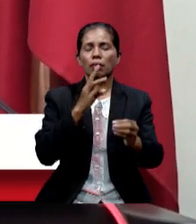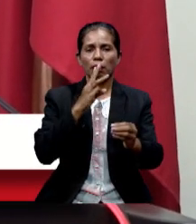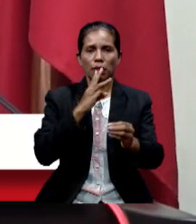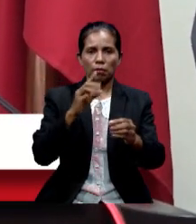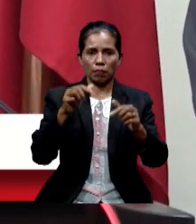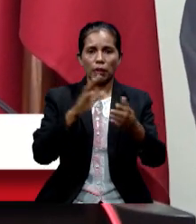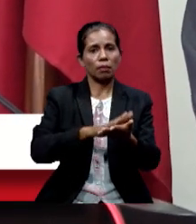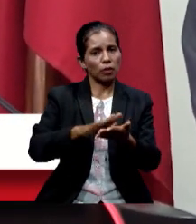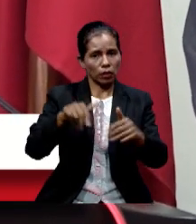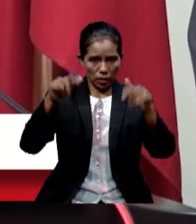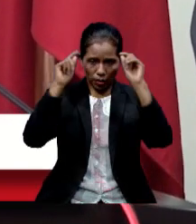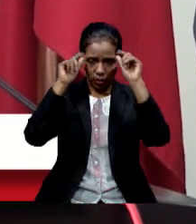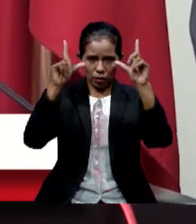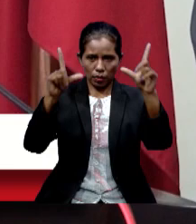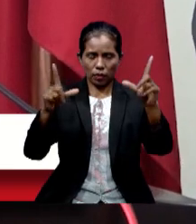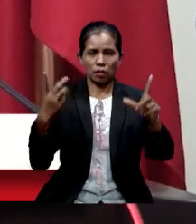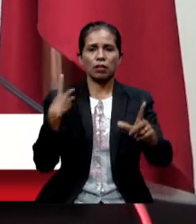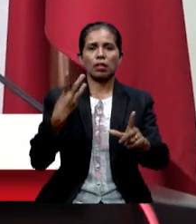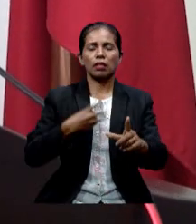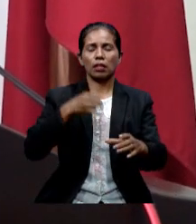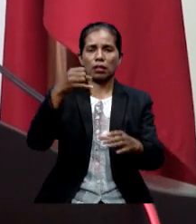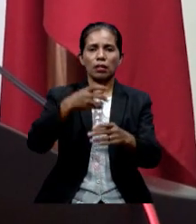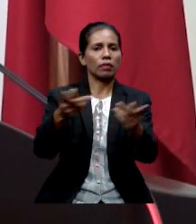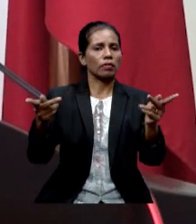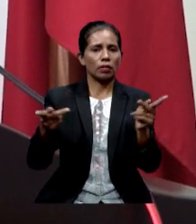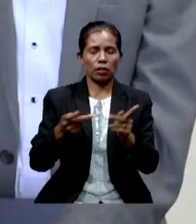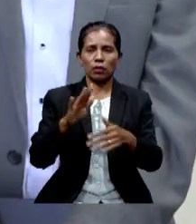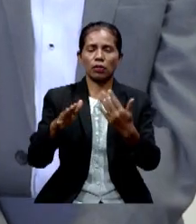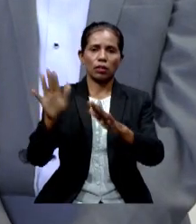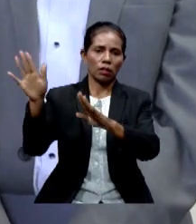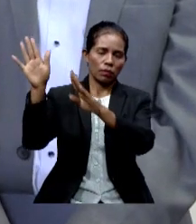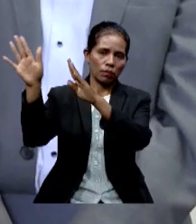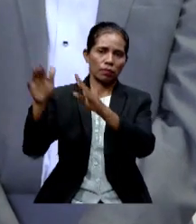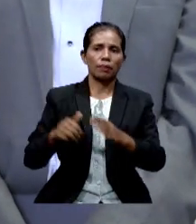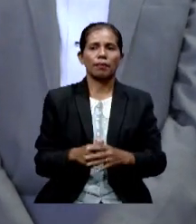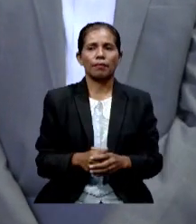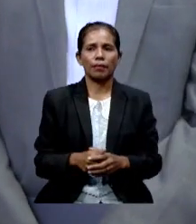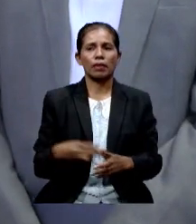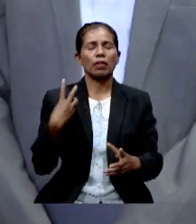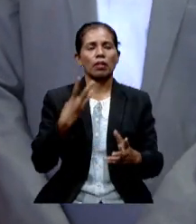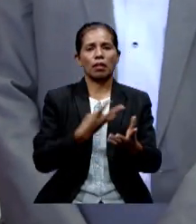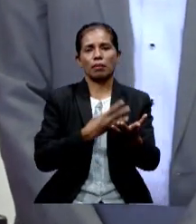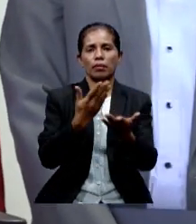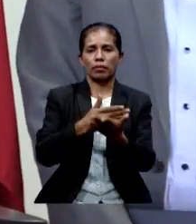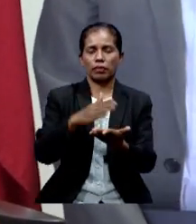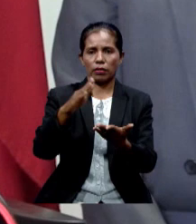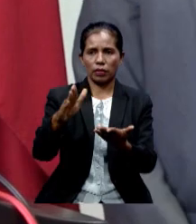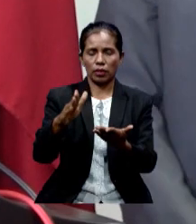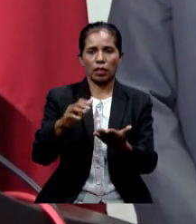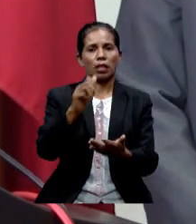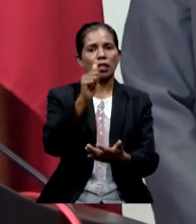Timor-Leste, in urban areas and in rural areas. So we shared